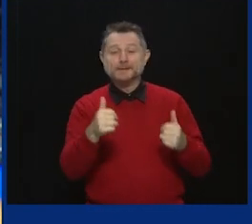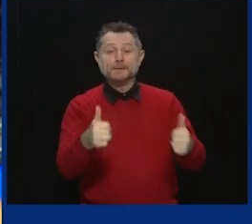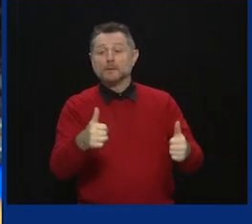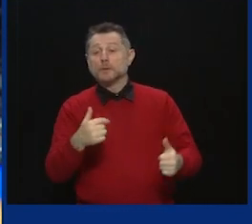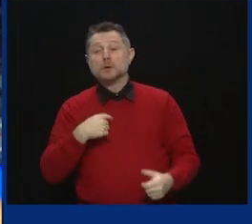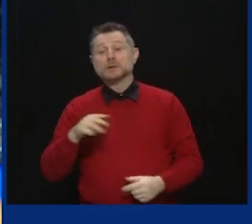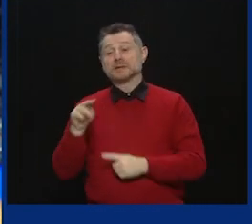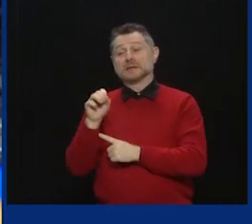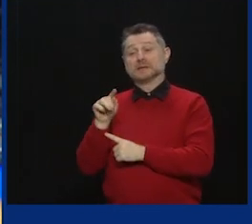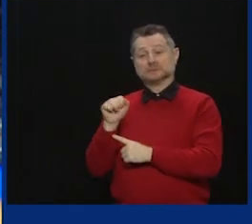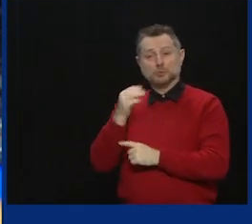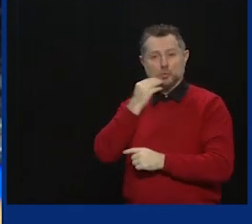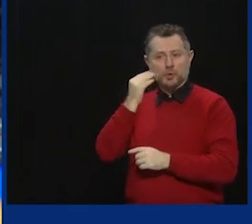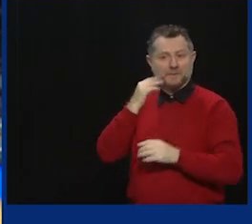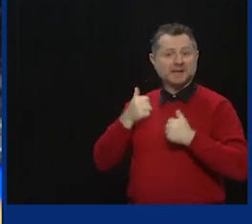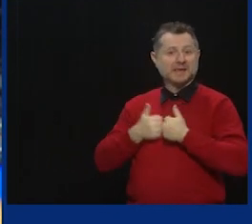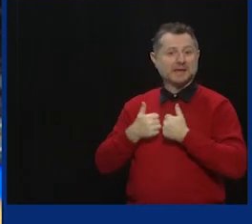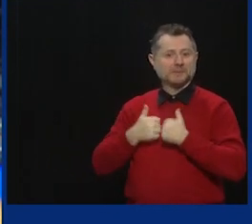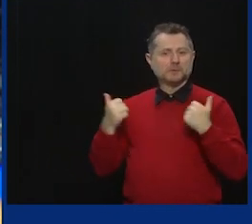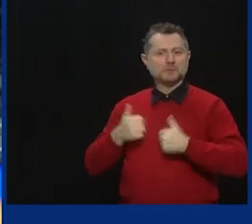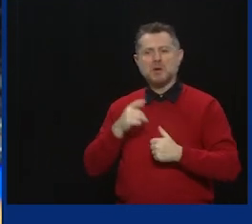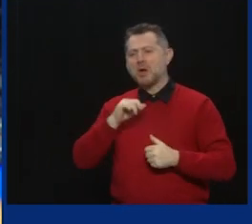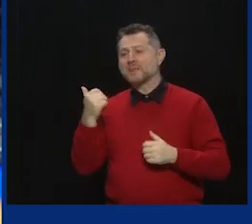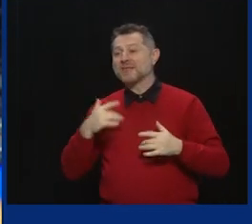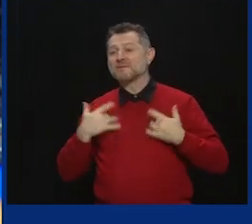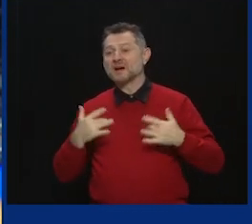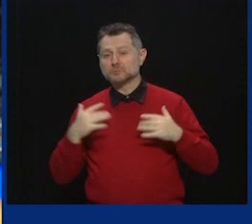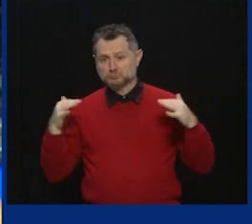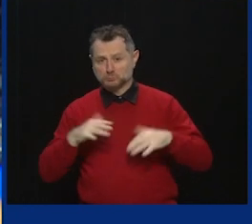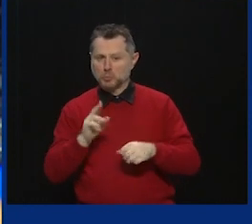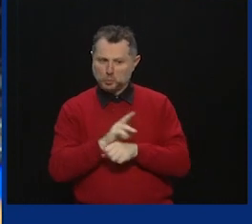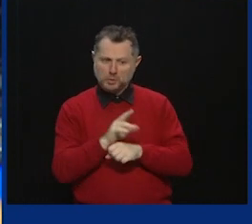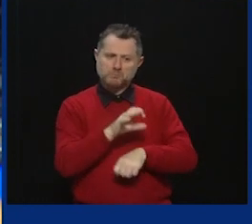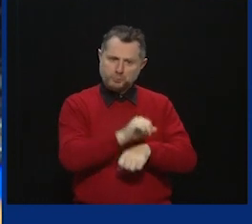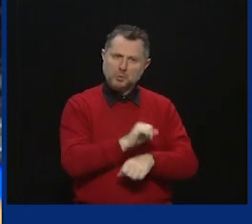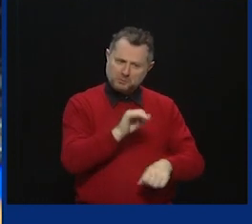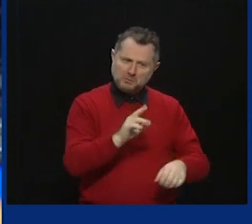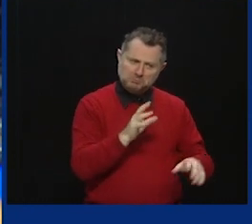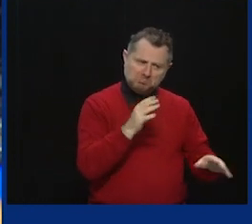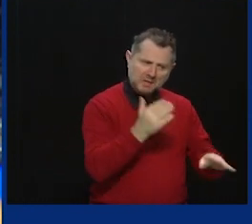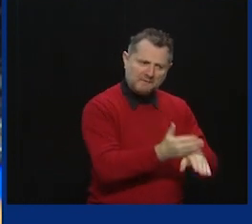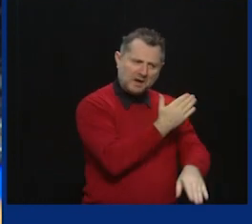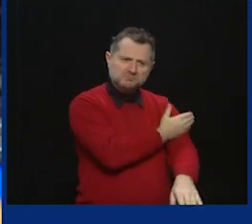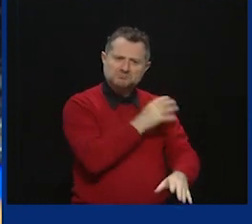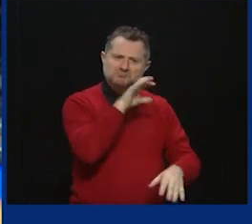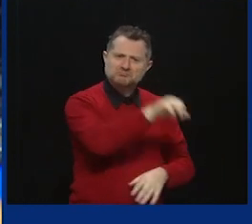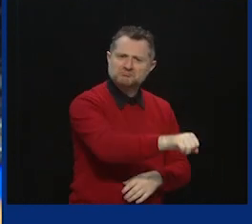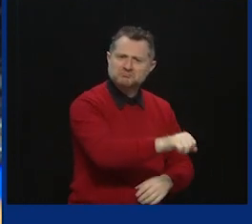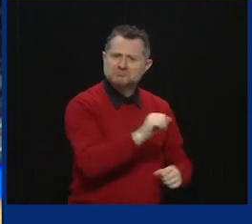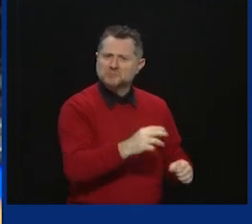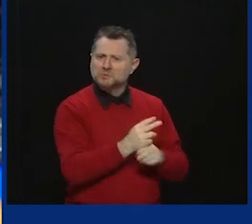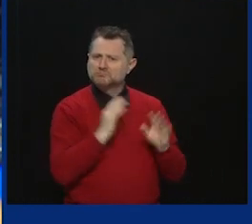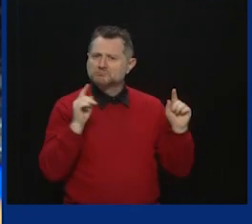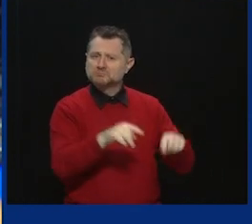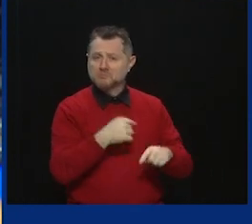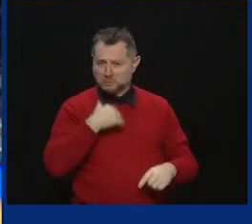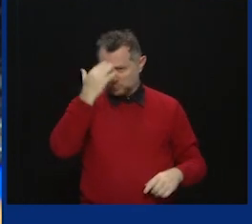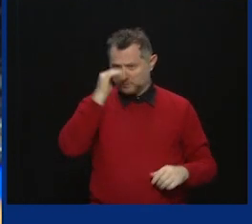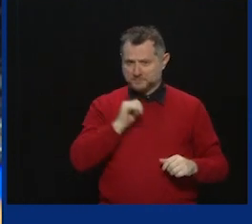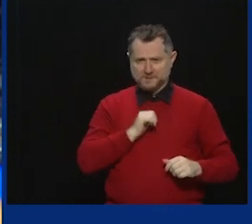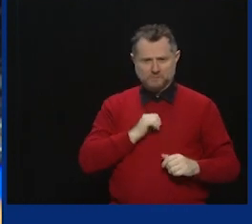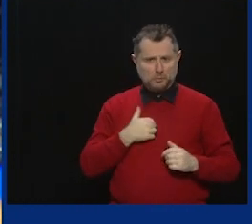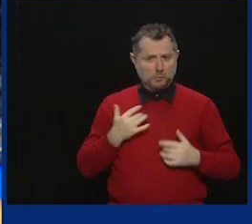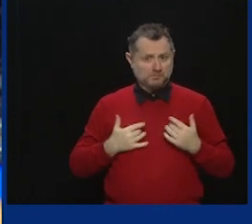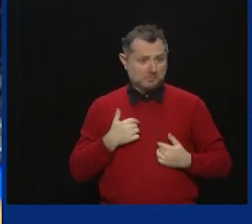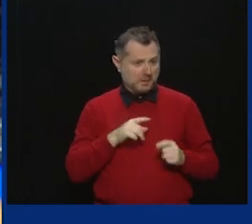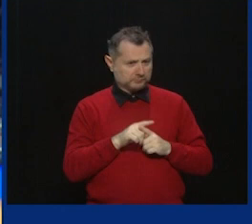select another event there, and you can book this in advance. There's a whole lot of deals. So I want to make sure everybody knows how excited I am. I'm a mom.